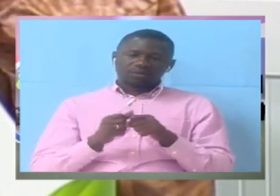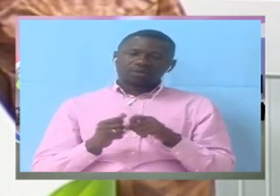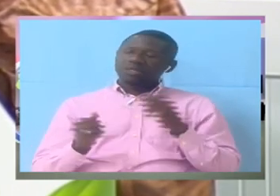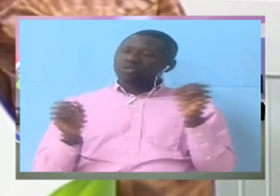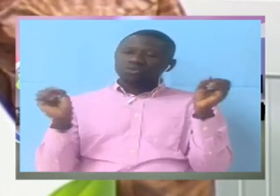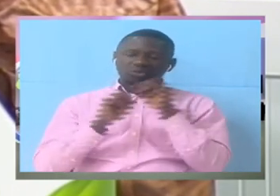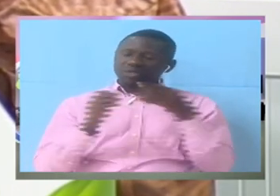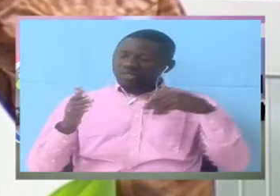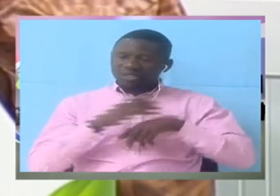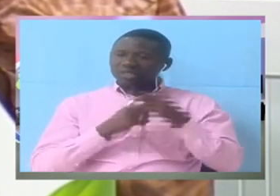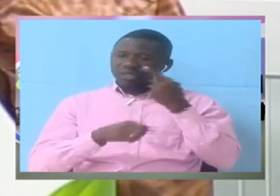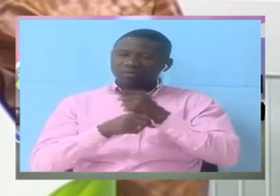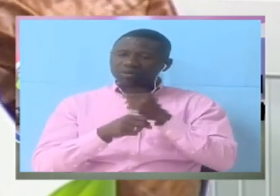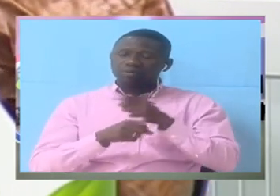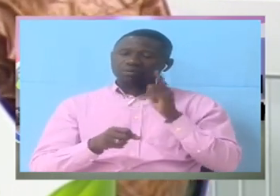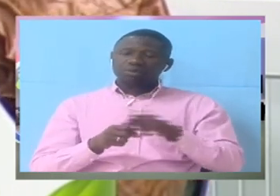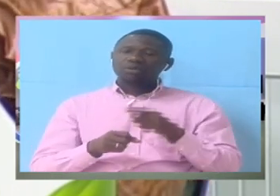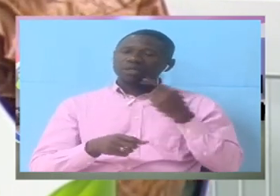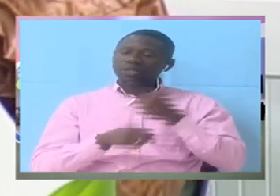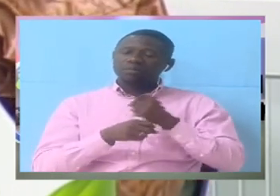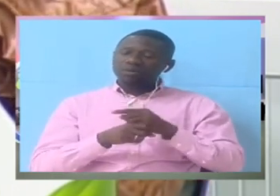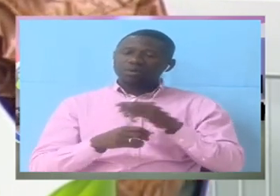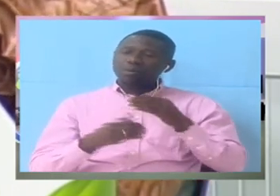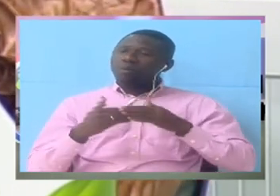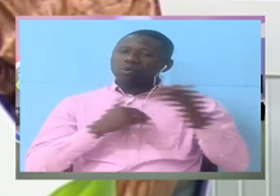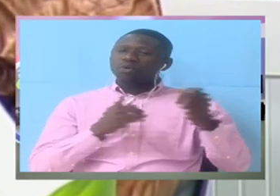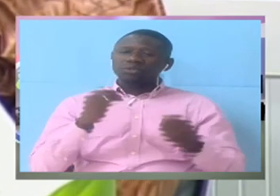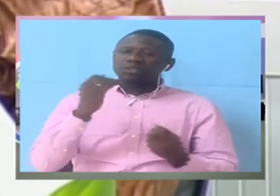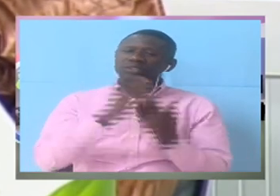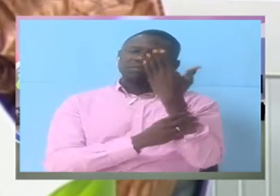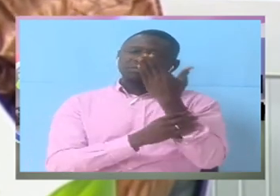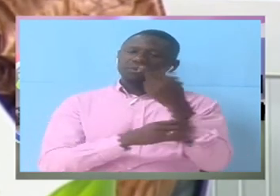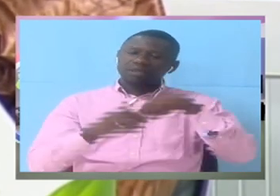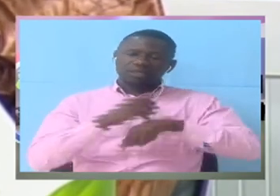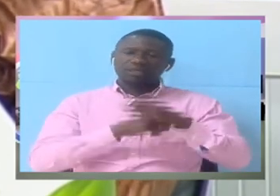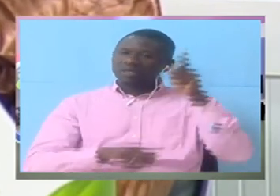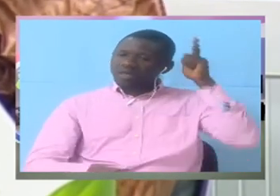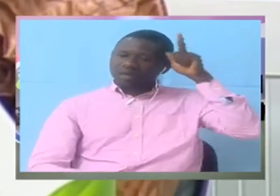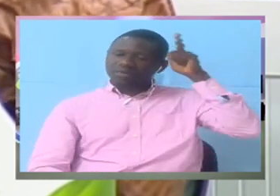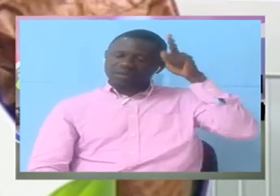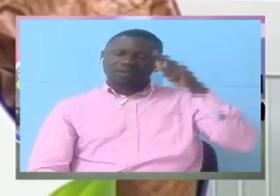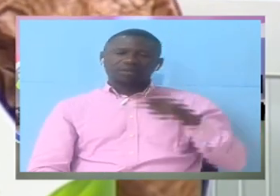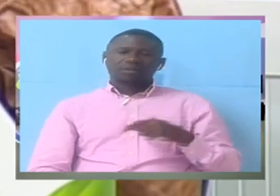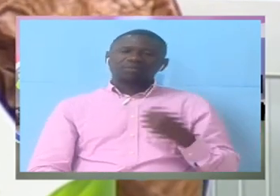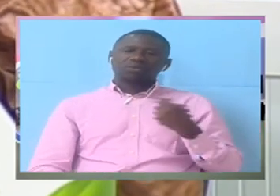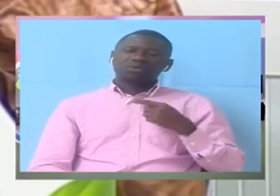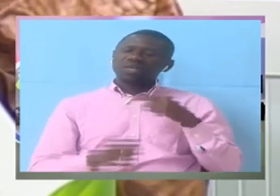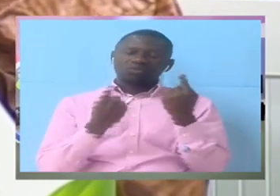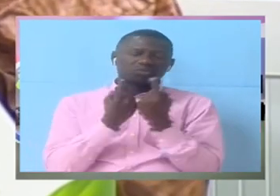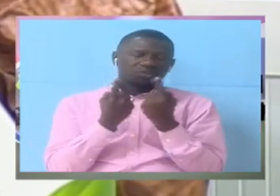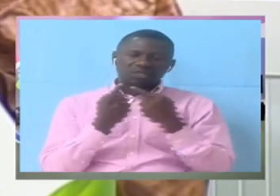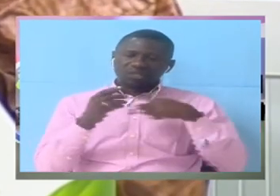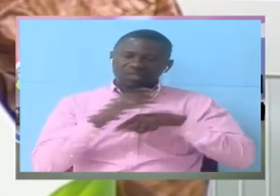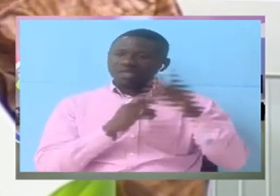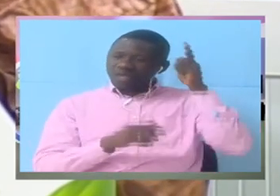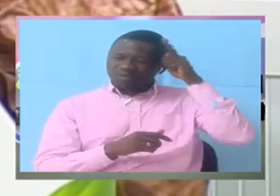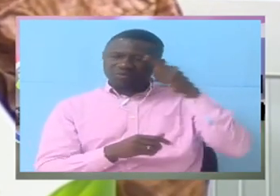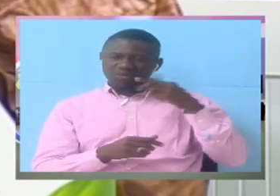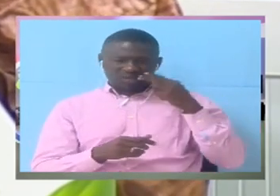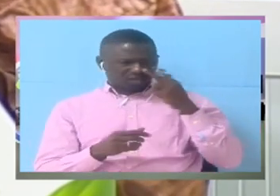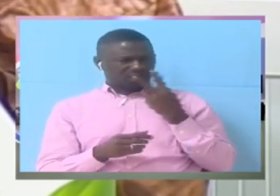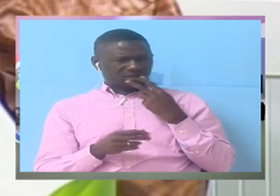There's nothing in the Gambia, but Gambia is more developed than Liberia. There's nothing in Liberia which I can